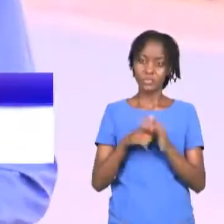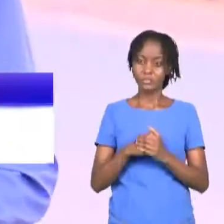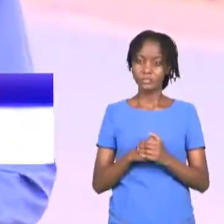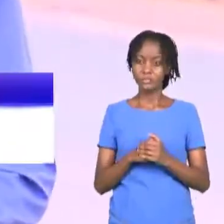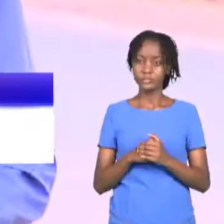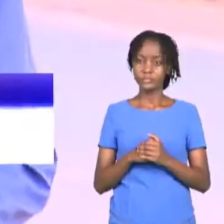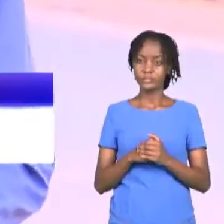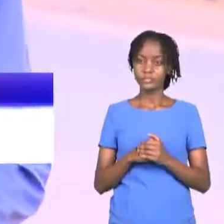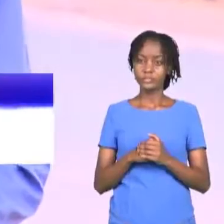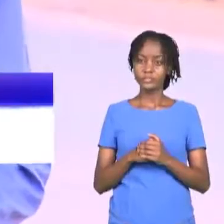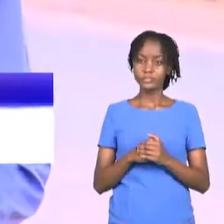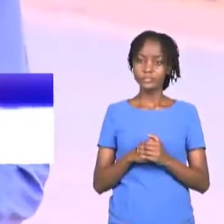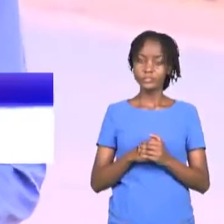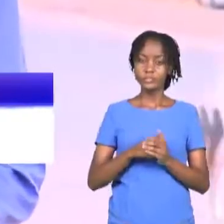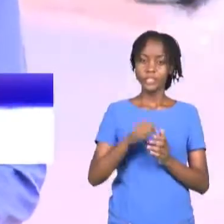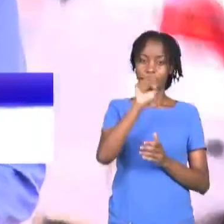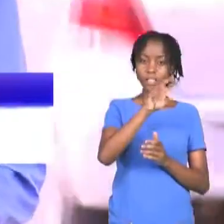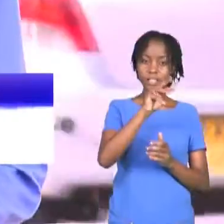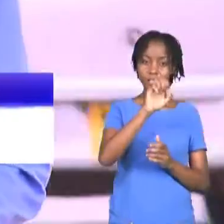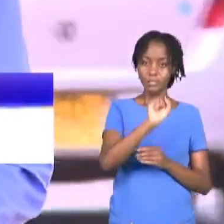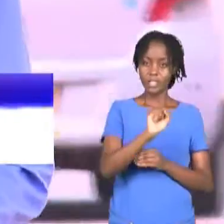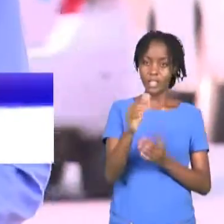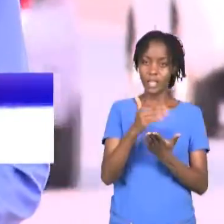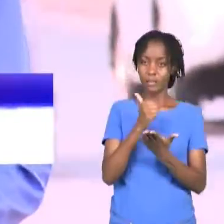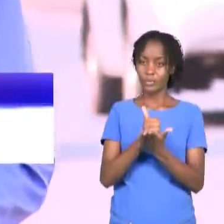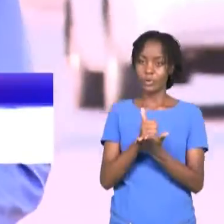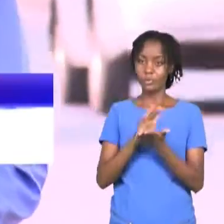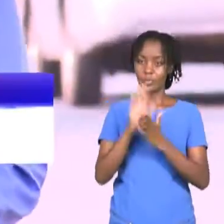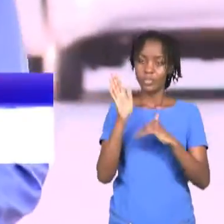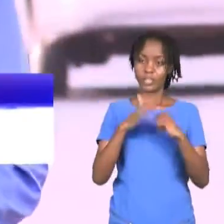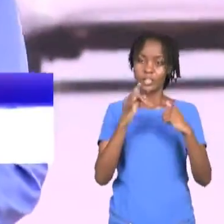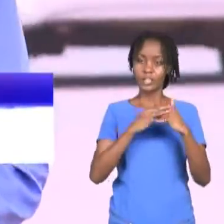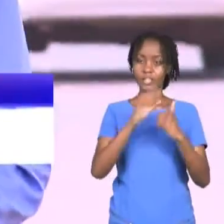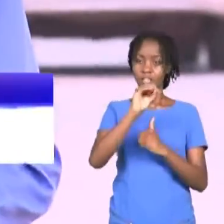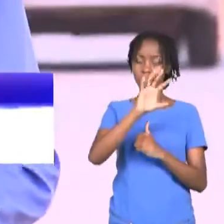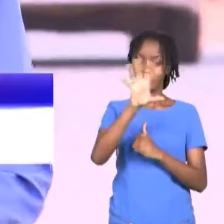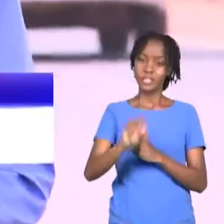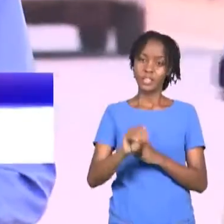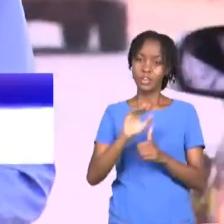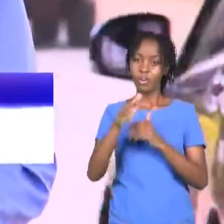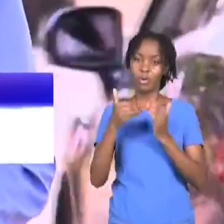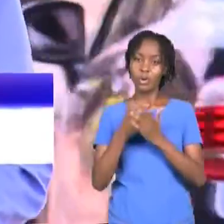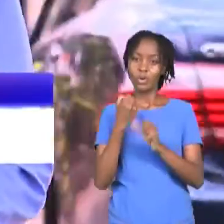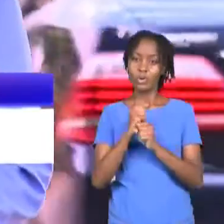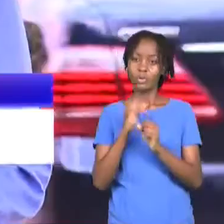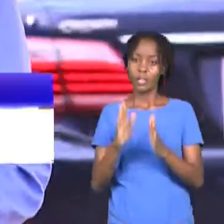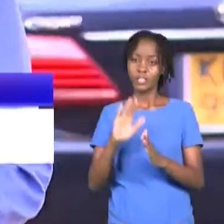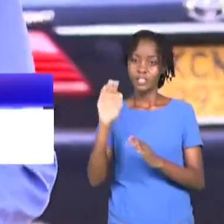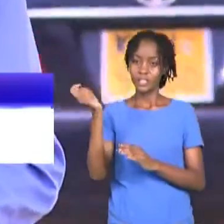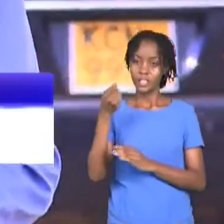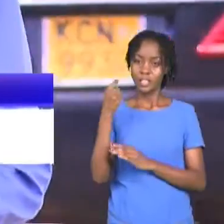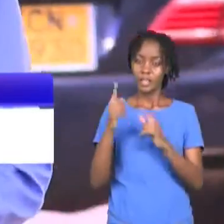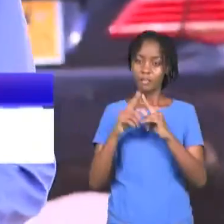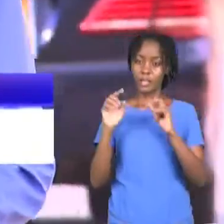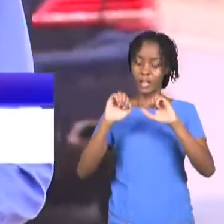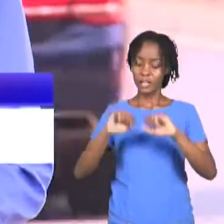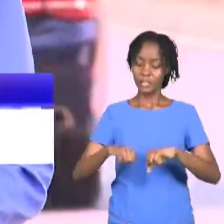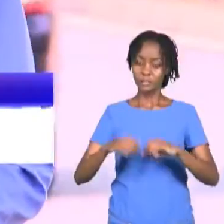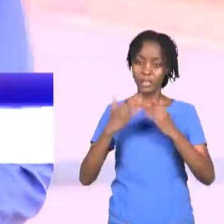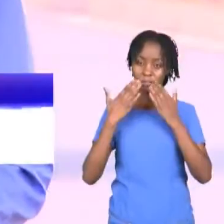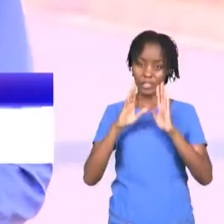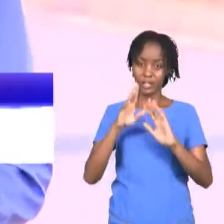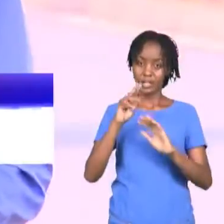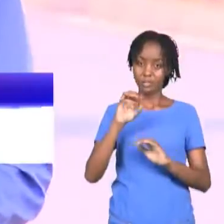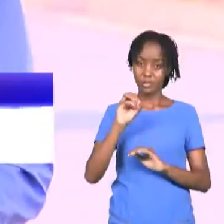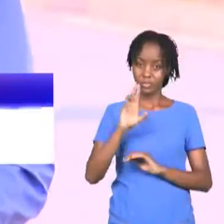Trade Center, SMEs employ more than 80% of the working population in Kenya. The Memorandum of Understanding is